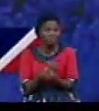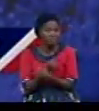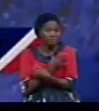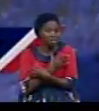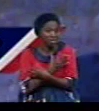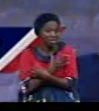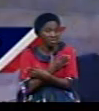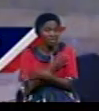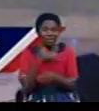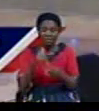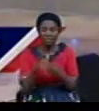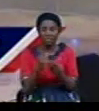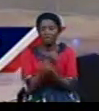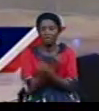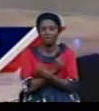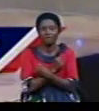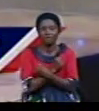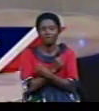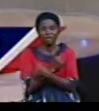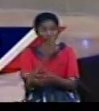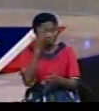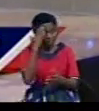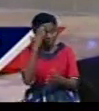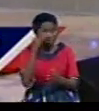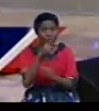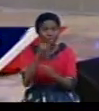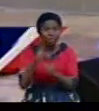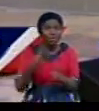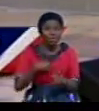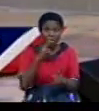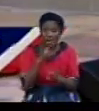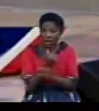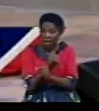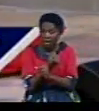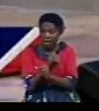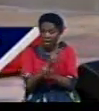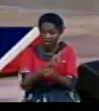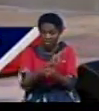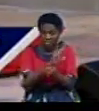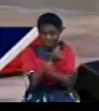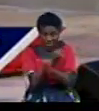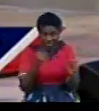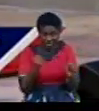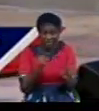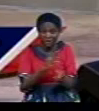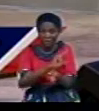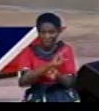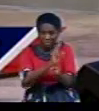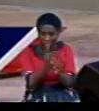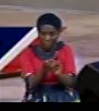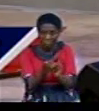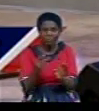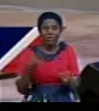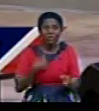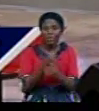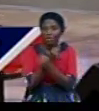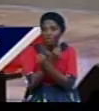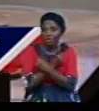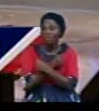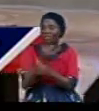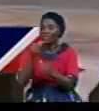love you know when we're born again when love everybody will love friends